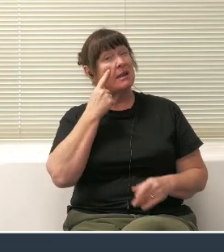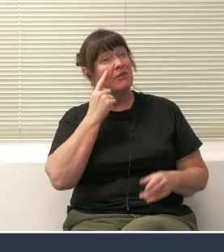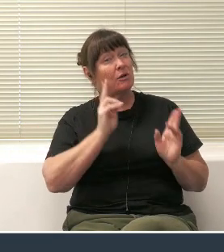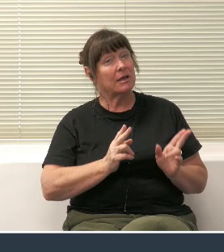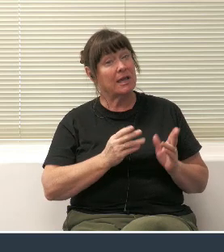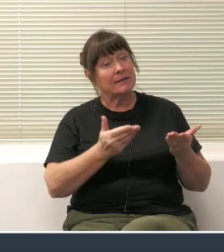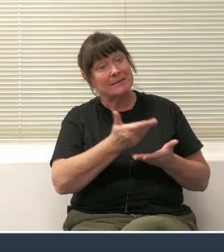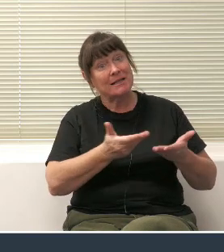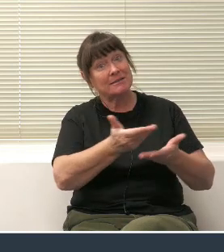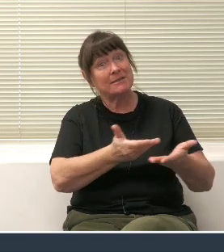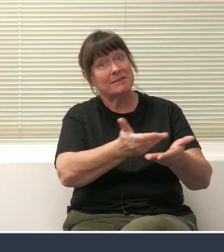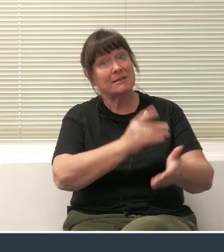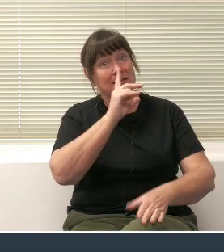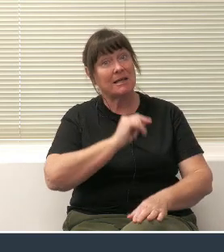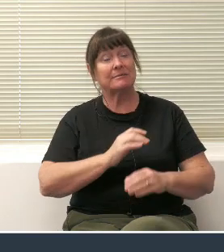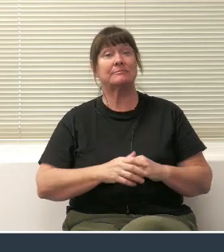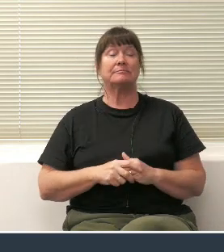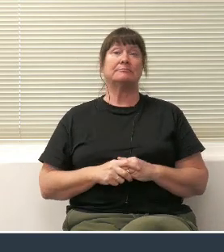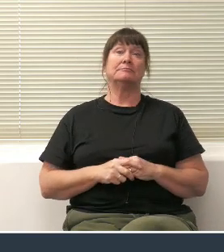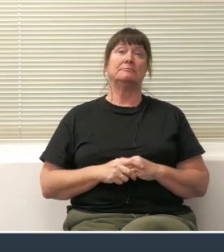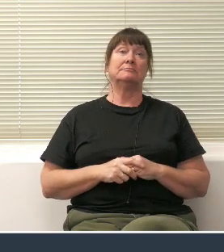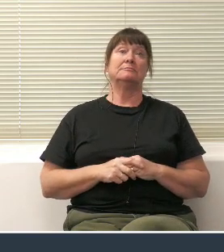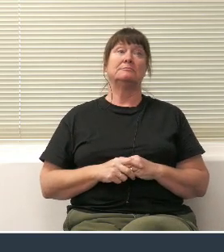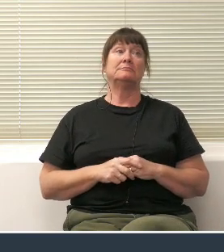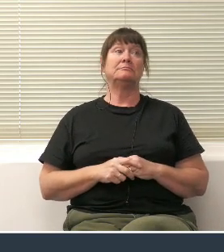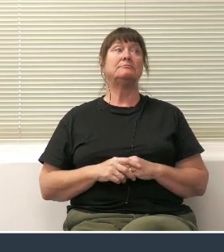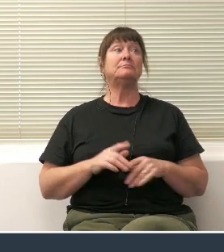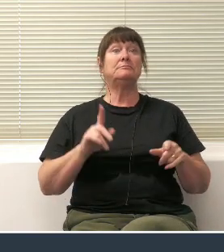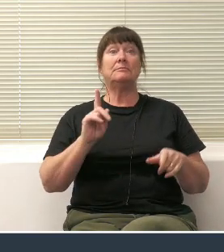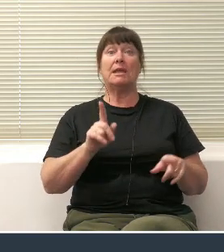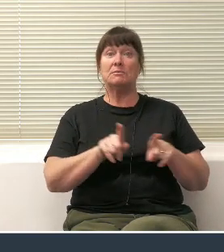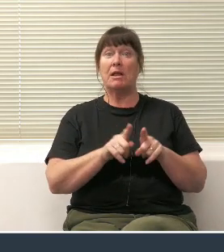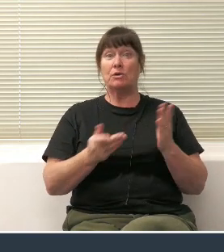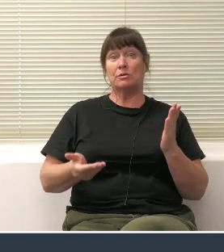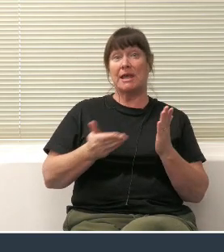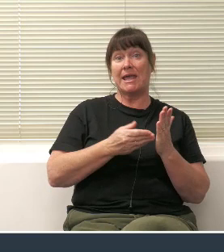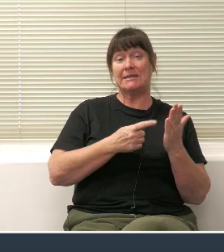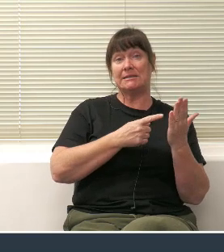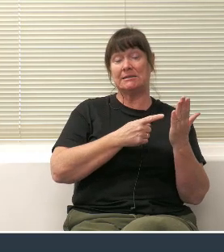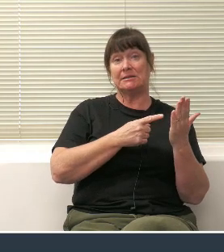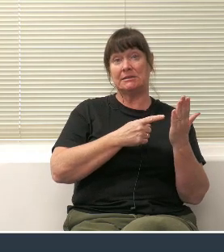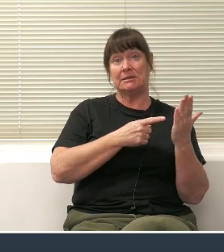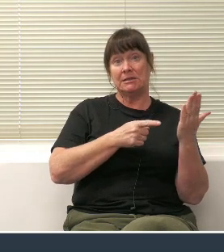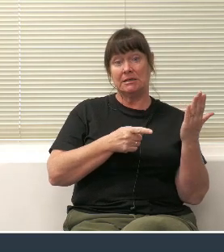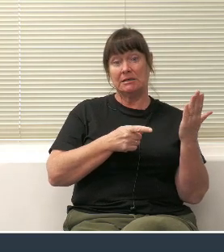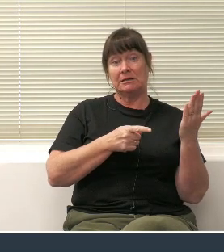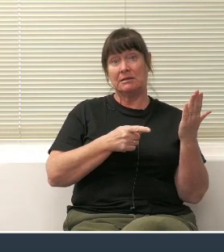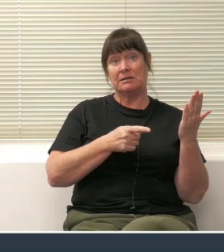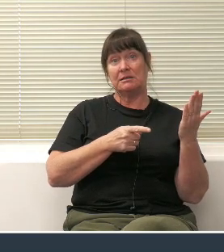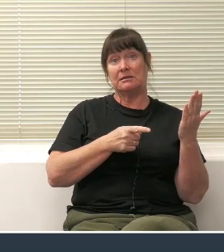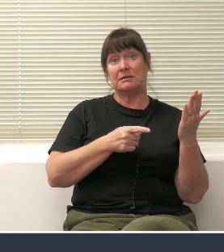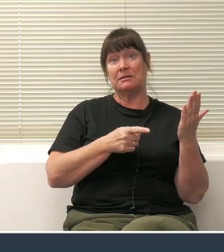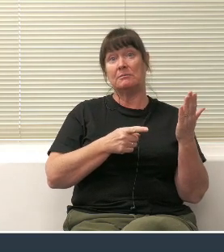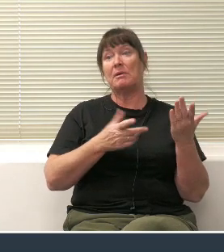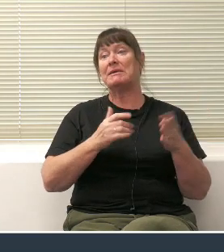plan process. Yeah. Councillor Taylor. Oh, sorry. I was just going to say, and through the chair, you may want to add an additional element to that in terms of having